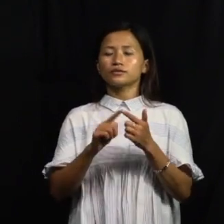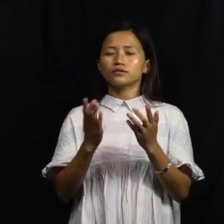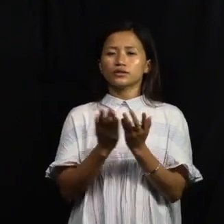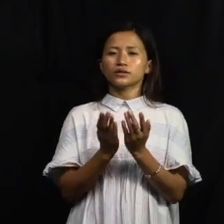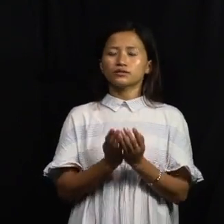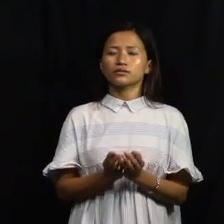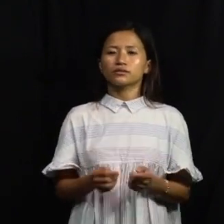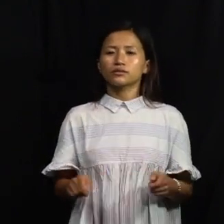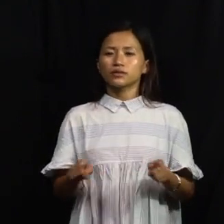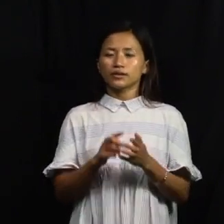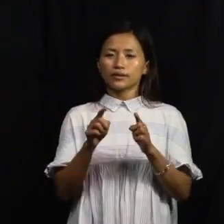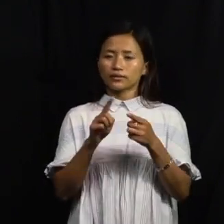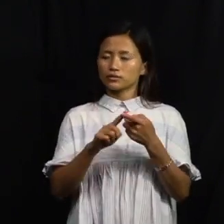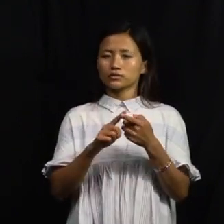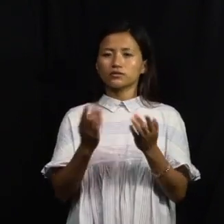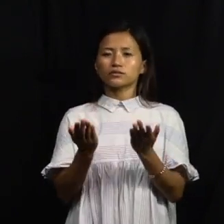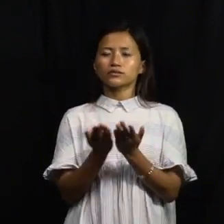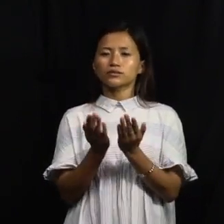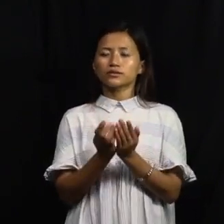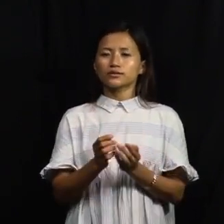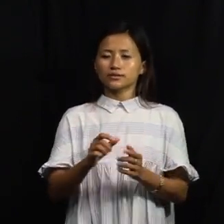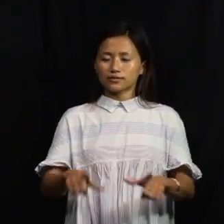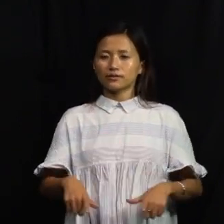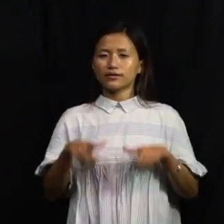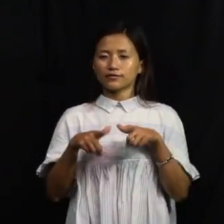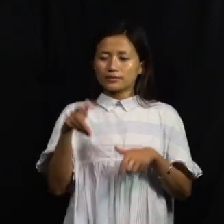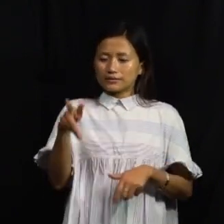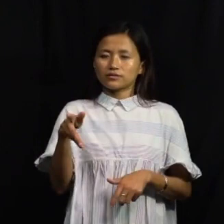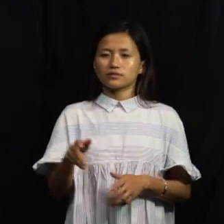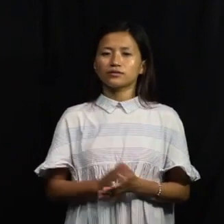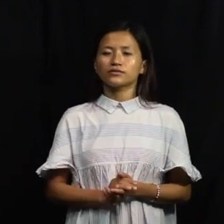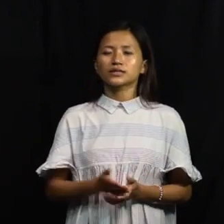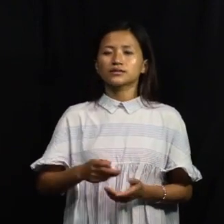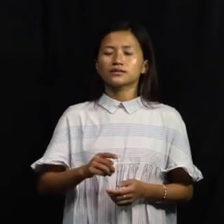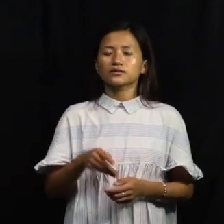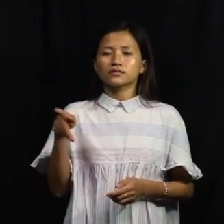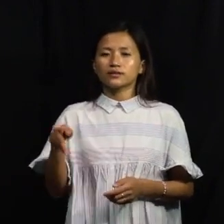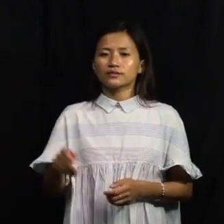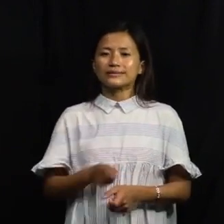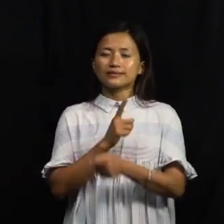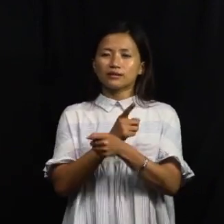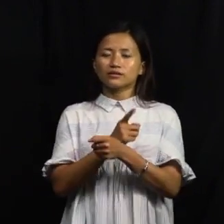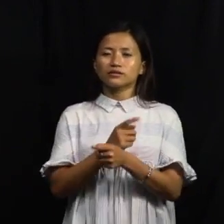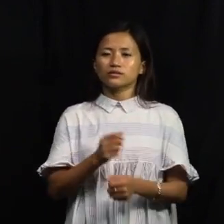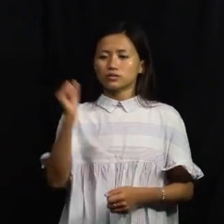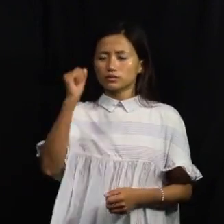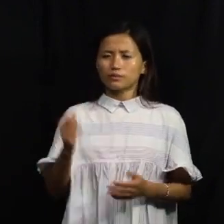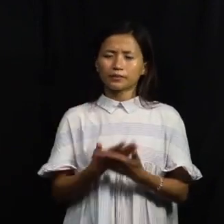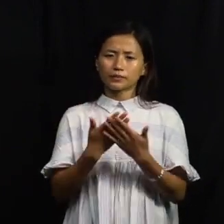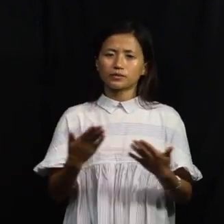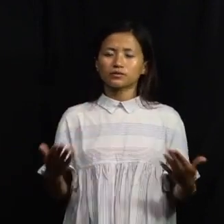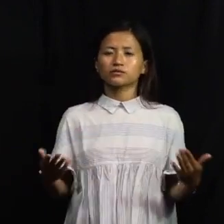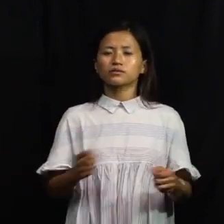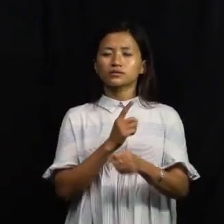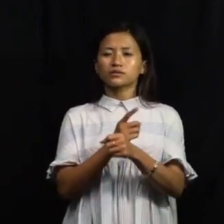also say that education is life itself. Life itself is a teacher, and there are so many things that life